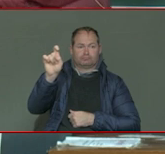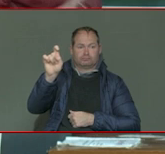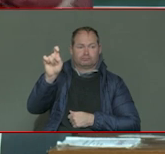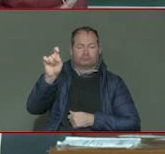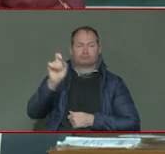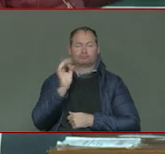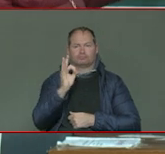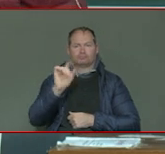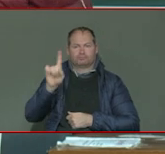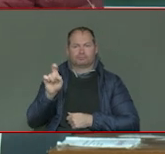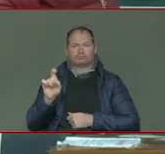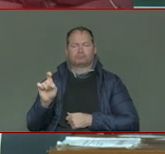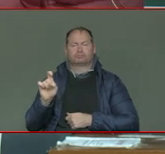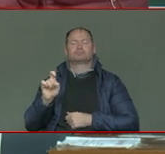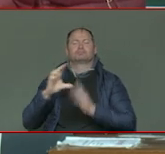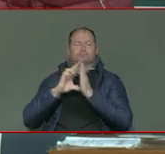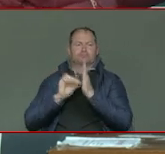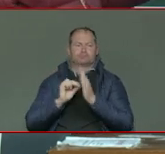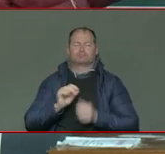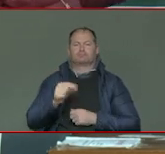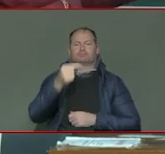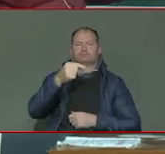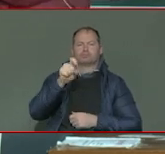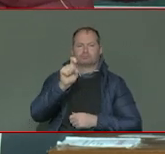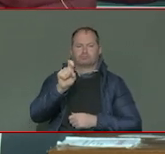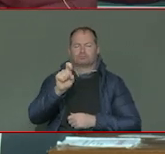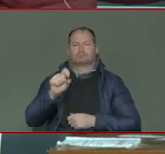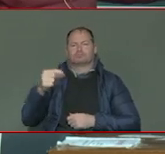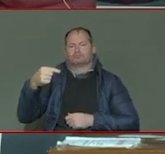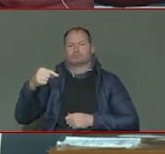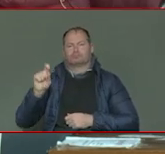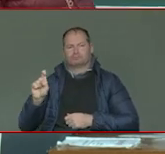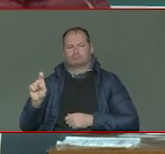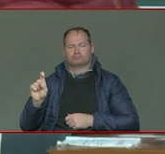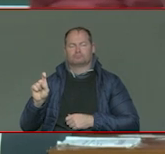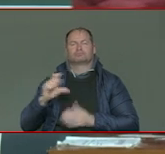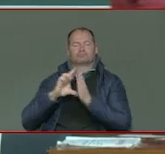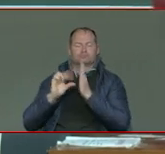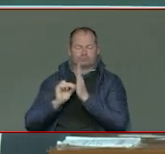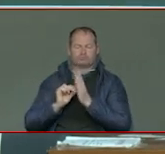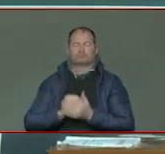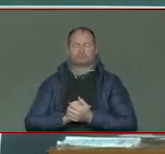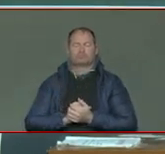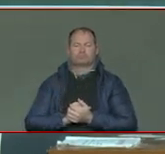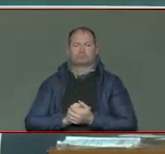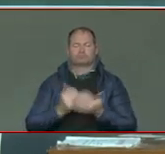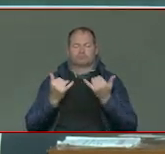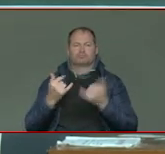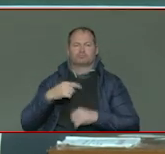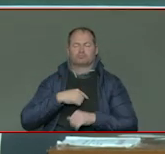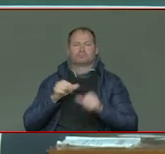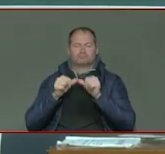x is the notation. If gx is the expression, gx is the notation. Let's keep to that. Let's